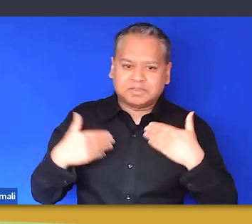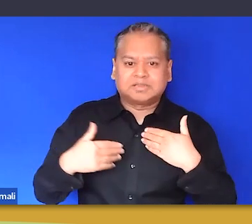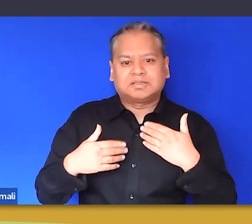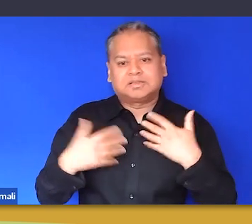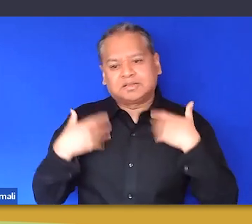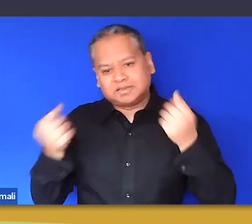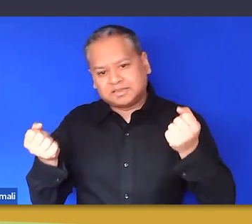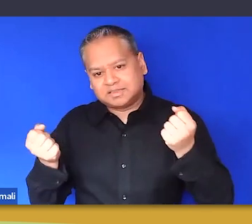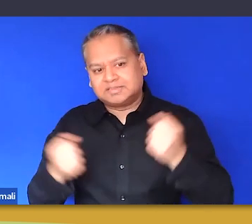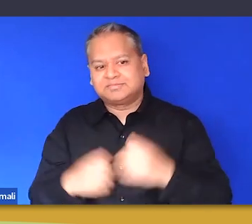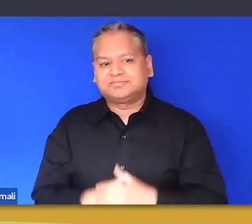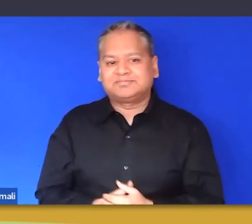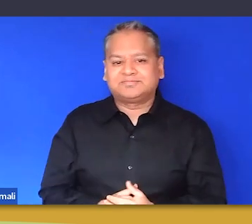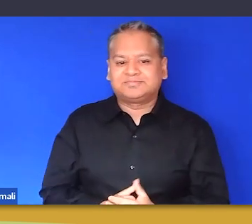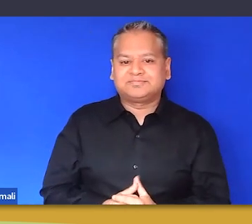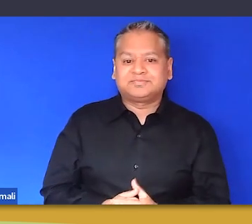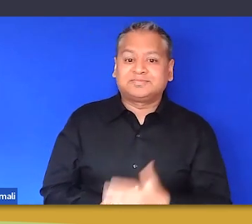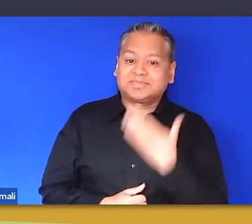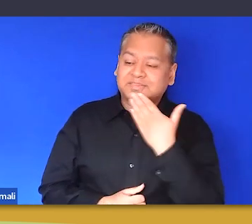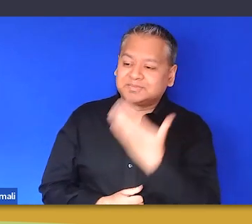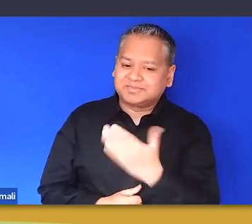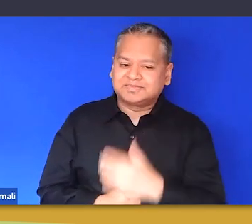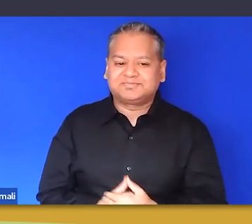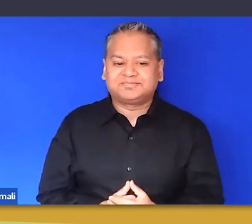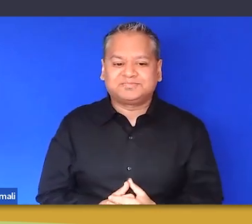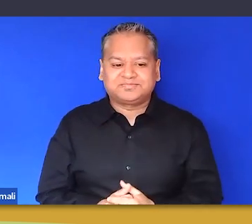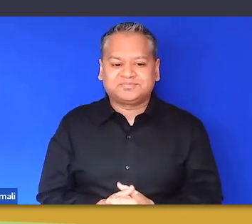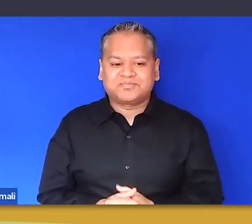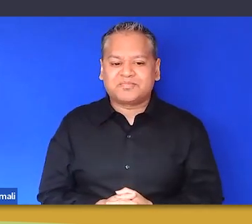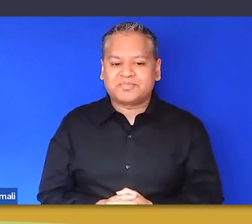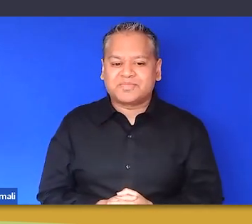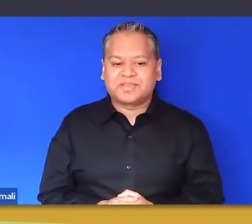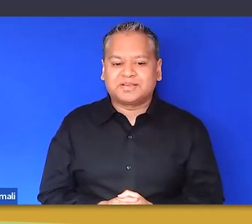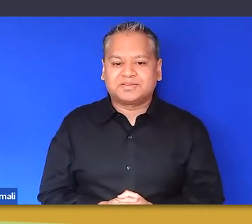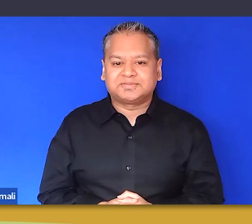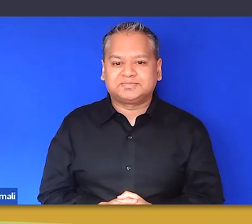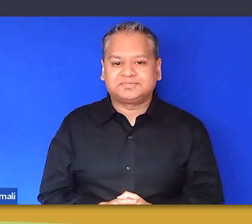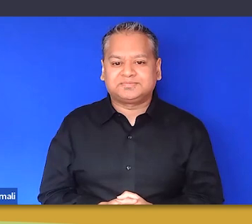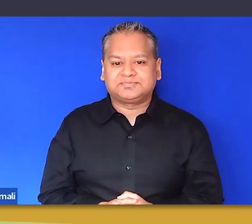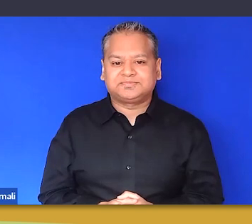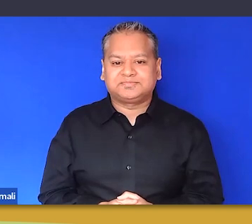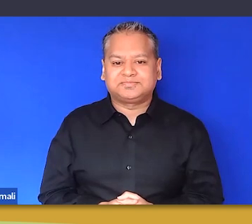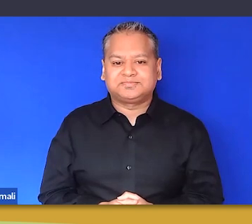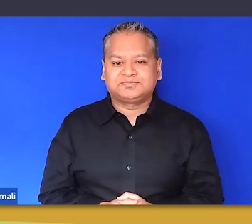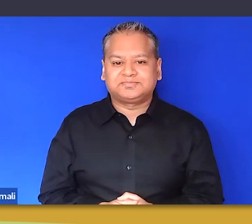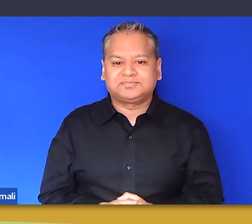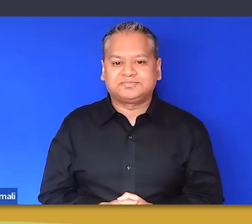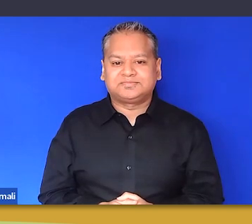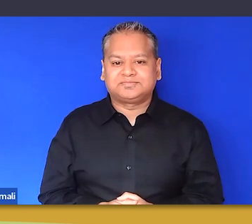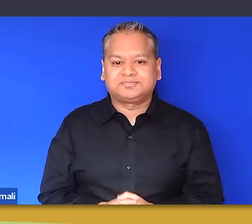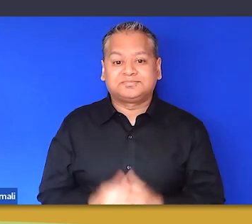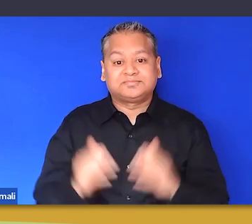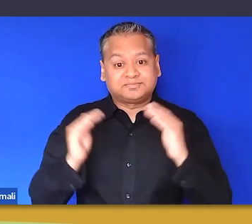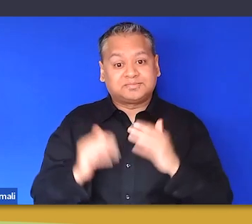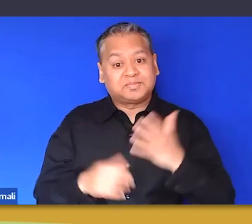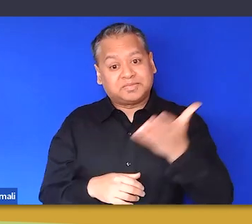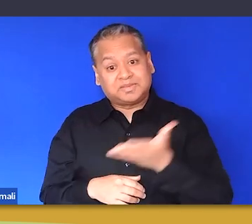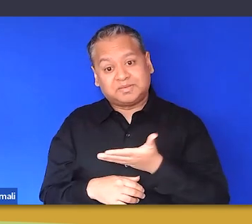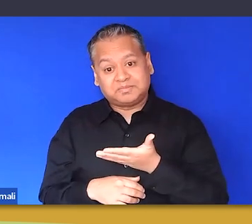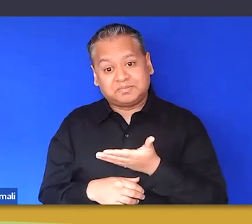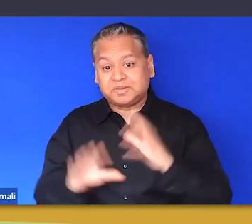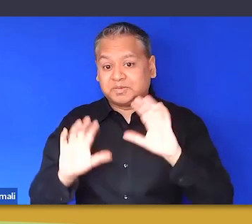Congratulations to both of you. We are now going to welcome the Lekwungen dancers for a special performance.